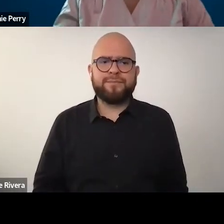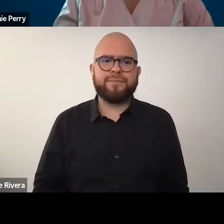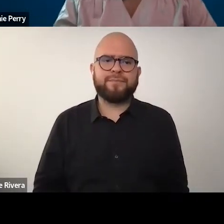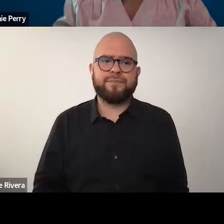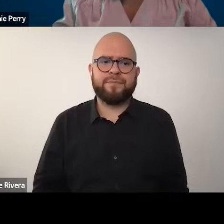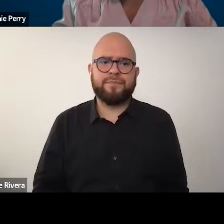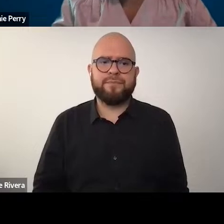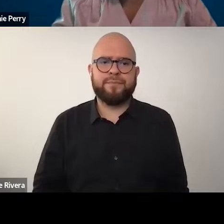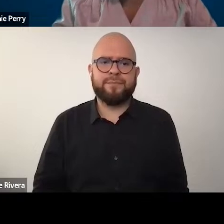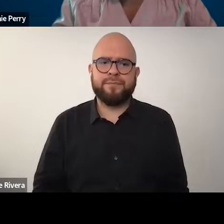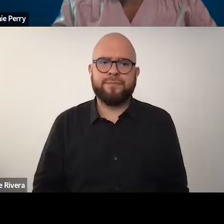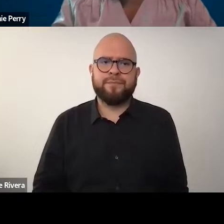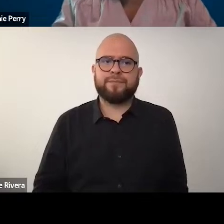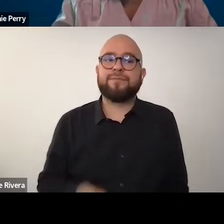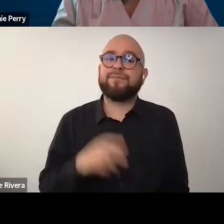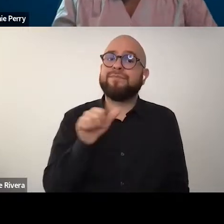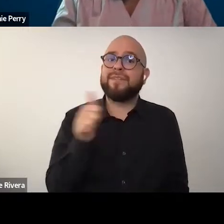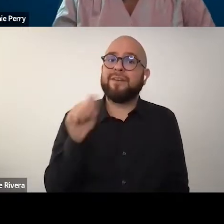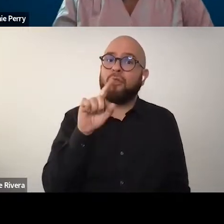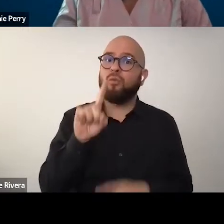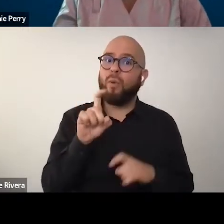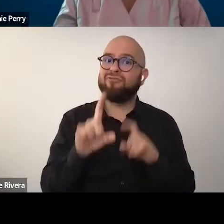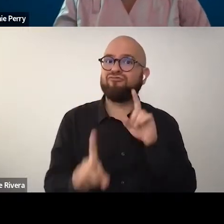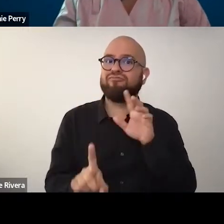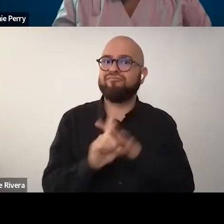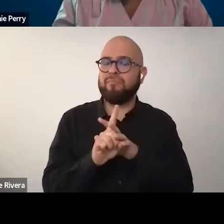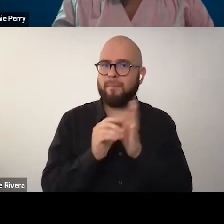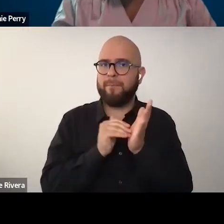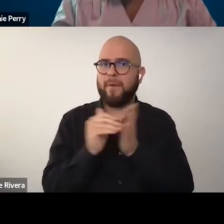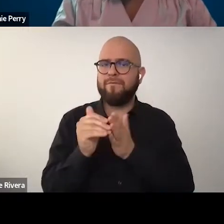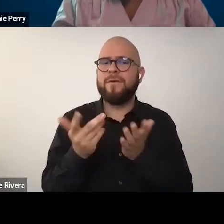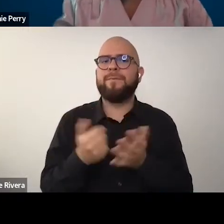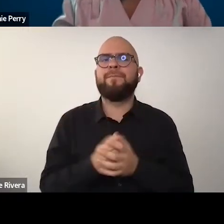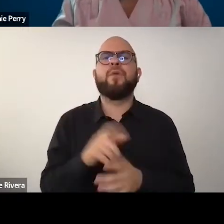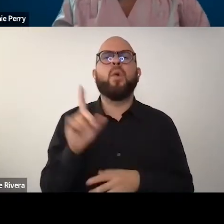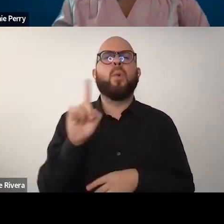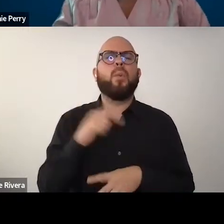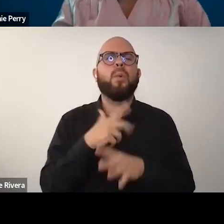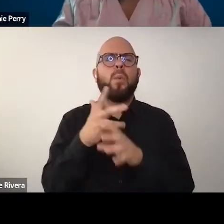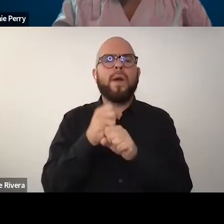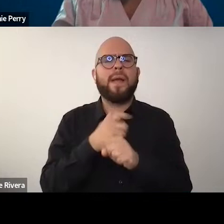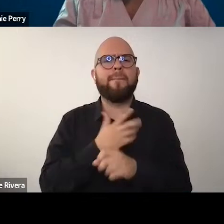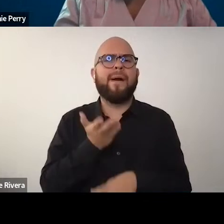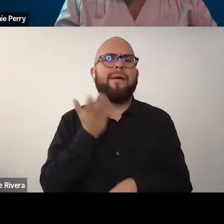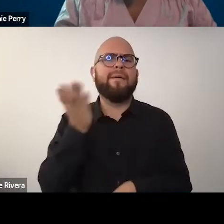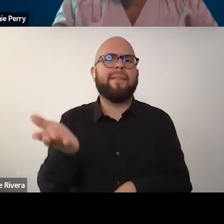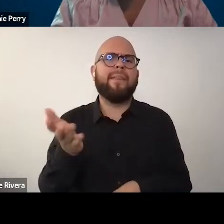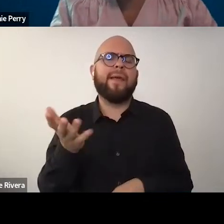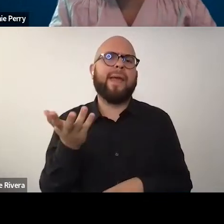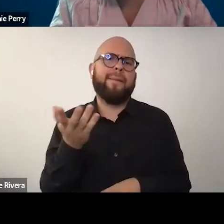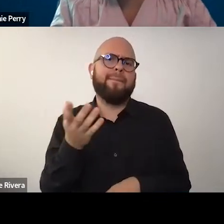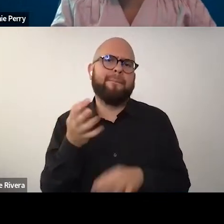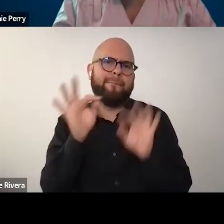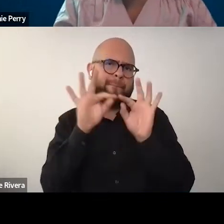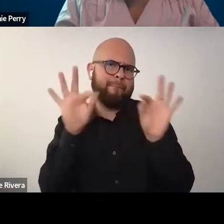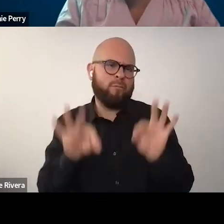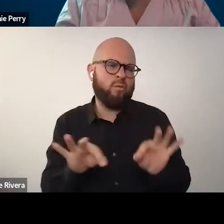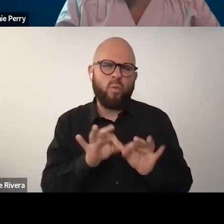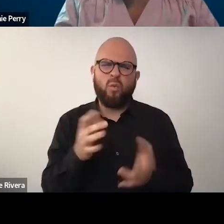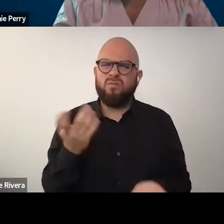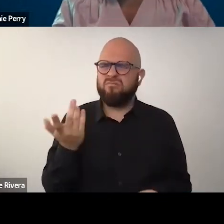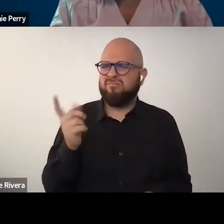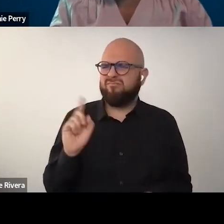So another question that we often get is, where exactly do I get the claim inquiry form? You would actually go to